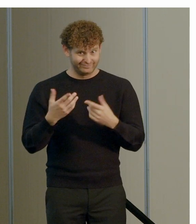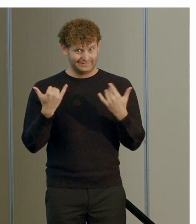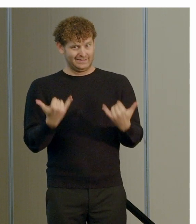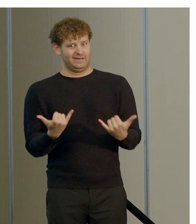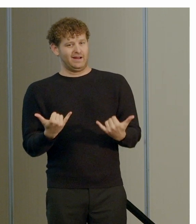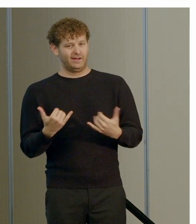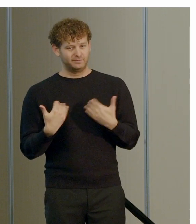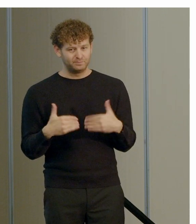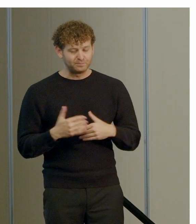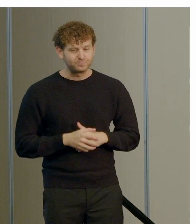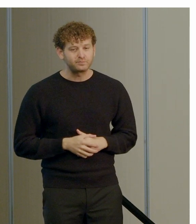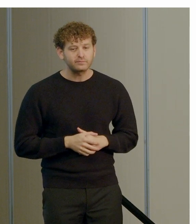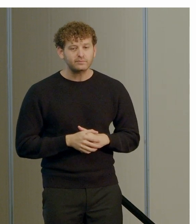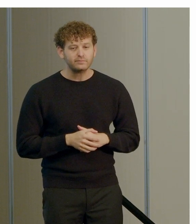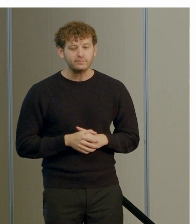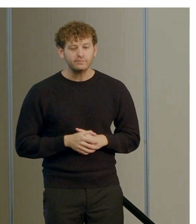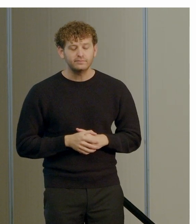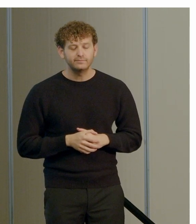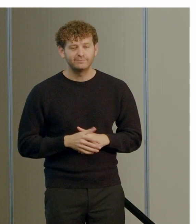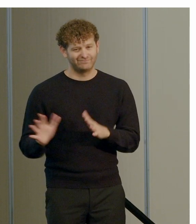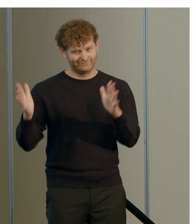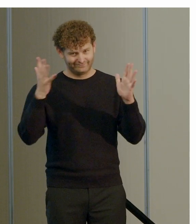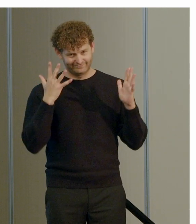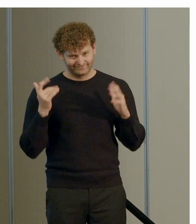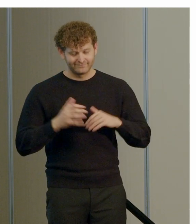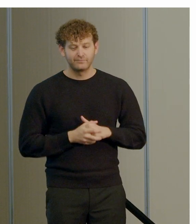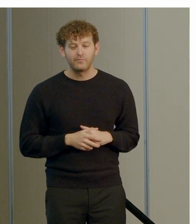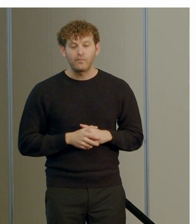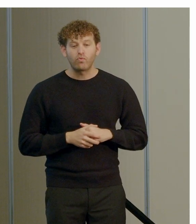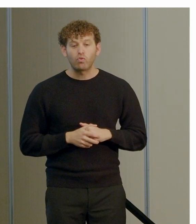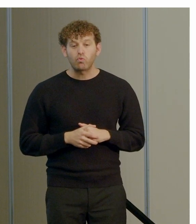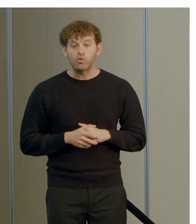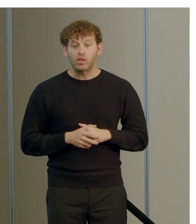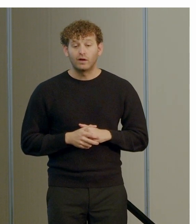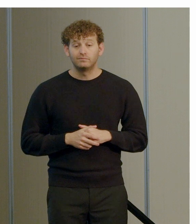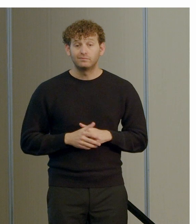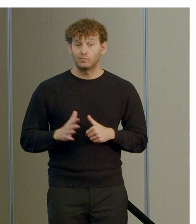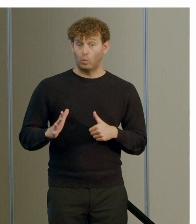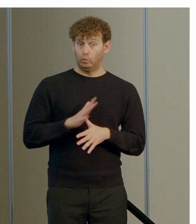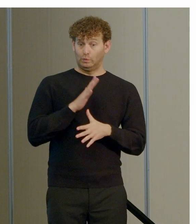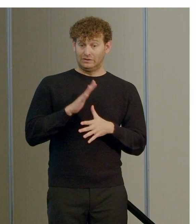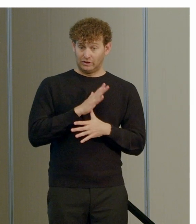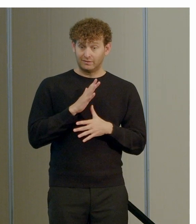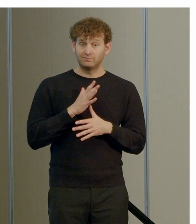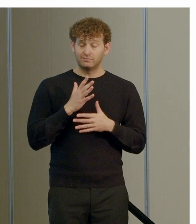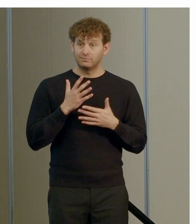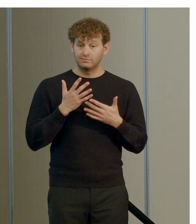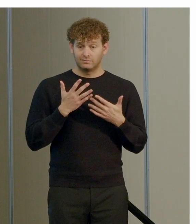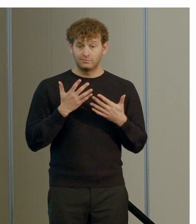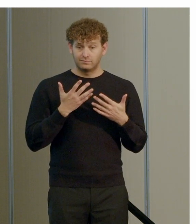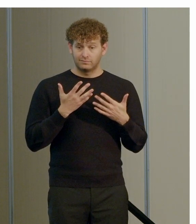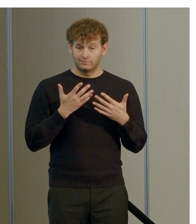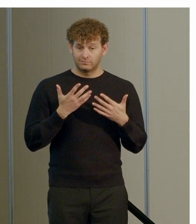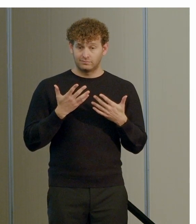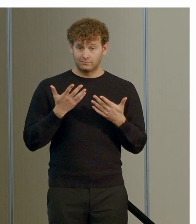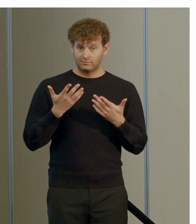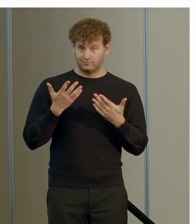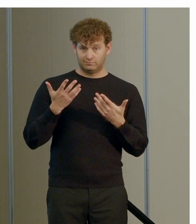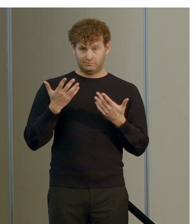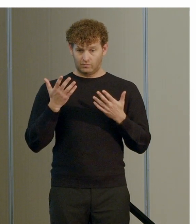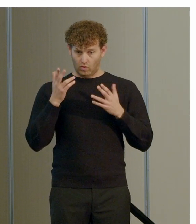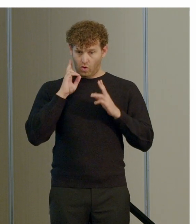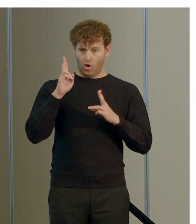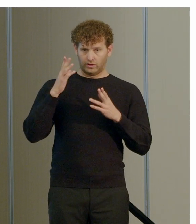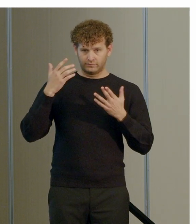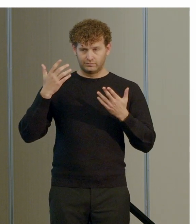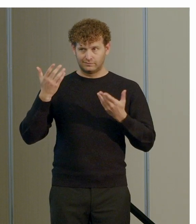So we originally were not given the honor of being in a time slot that afforded us a full hour. So what we're hoping